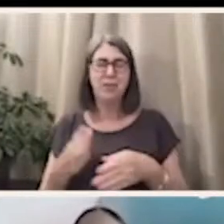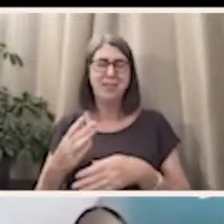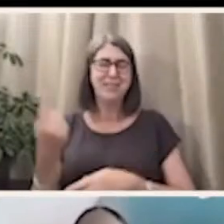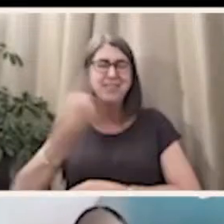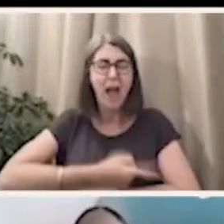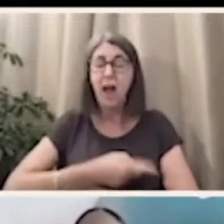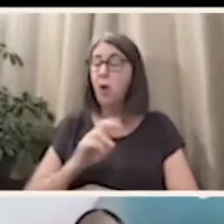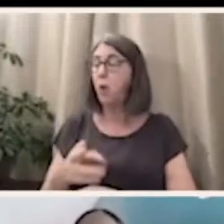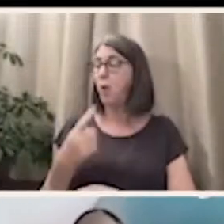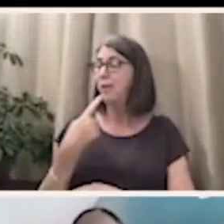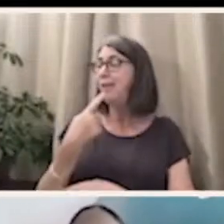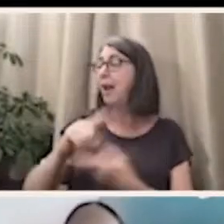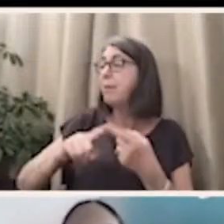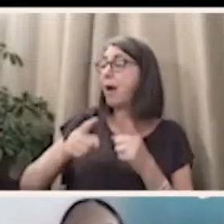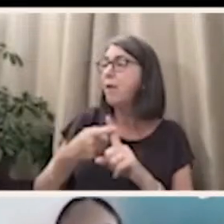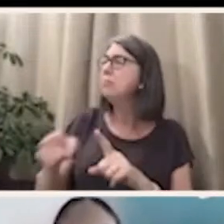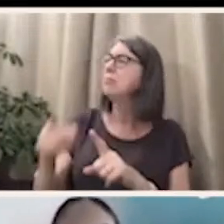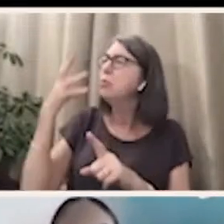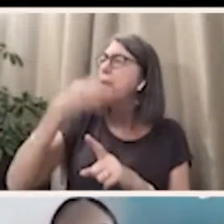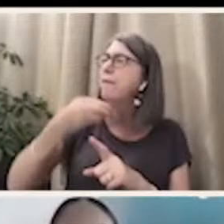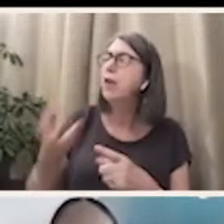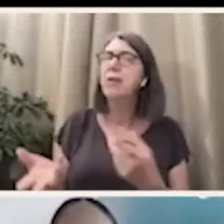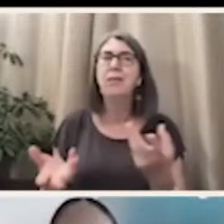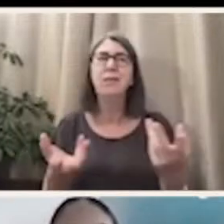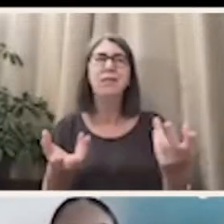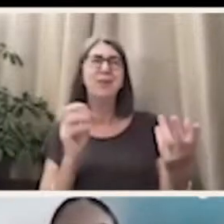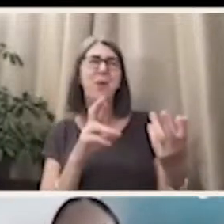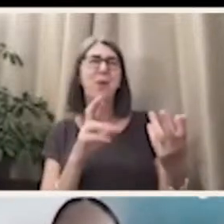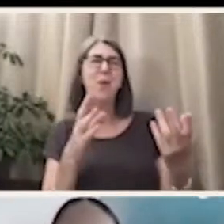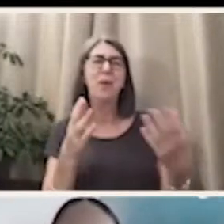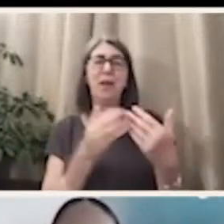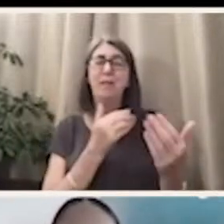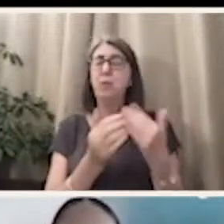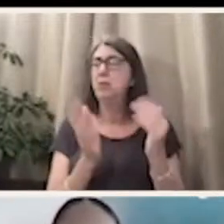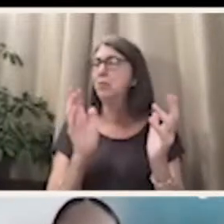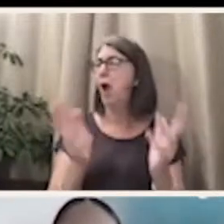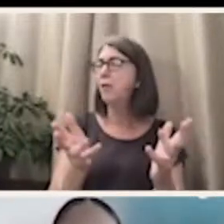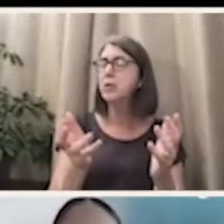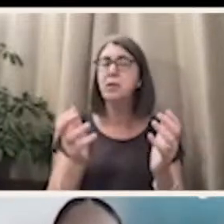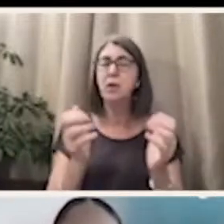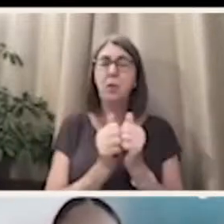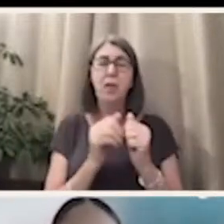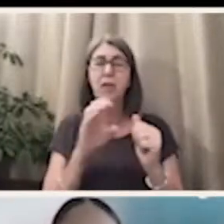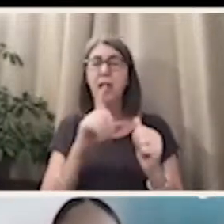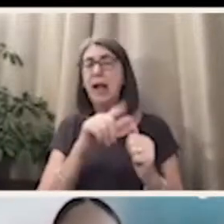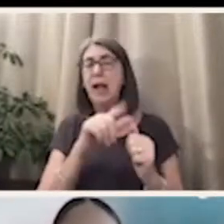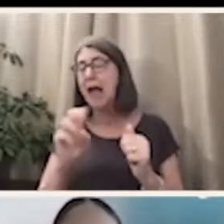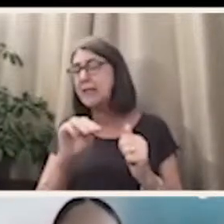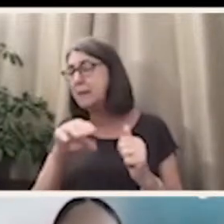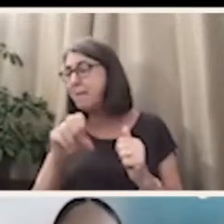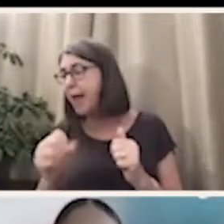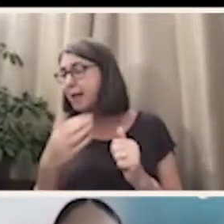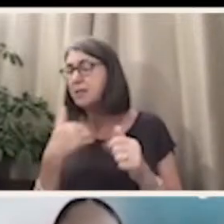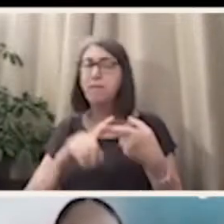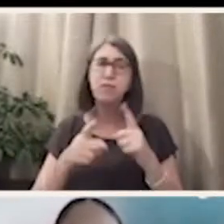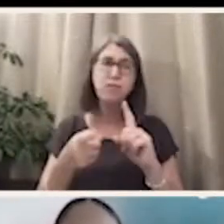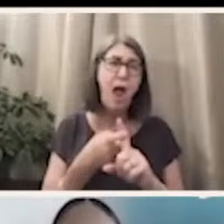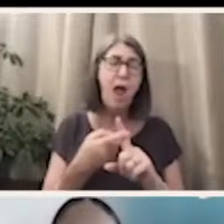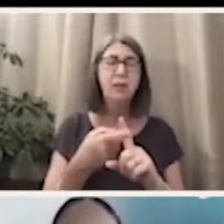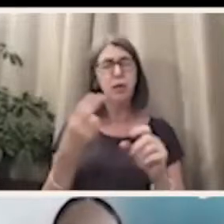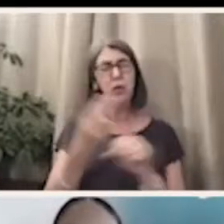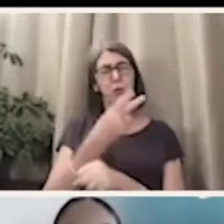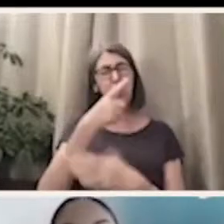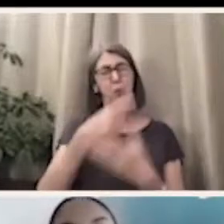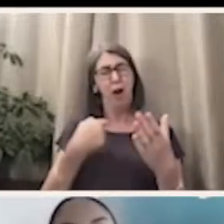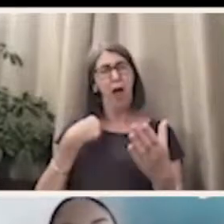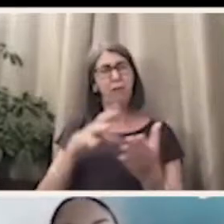or just telling my friends that they're beautiful, or even with a conversation with my classmates, my friends, just using what